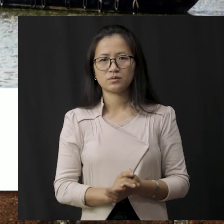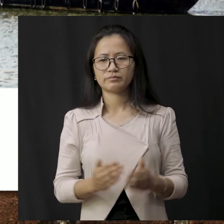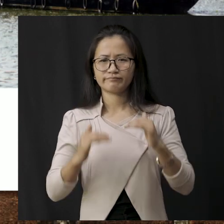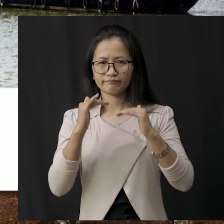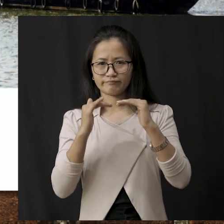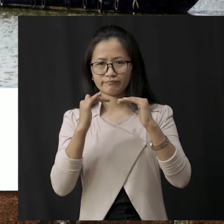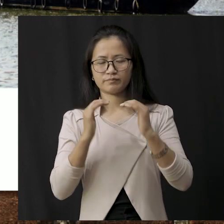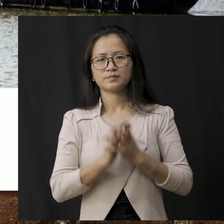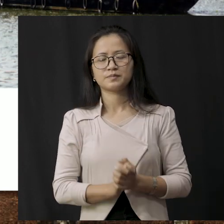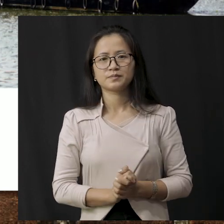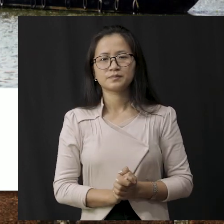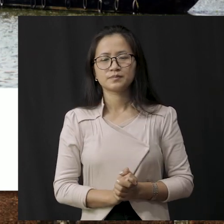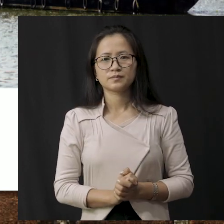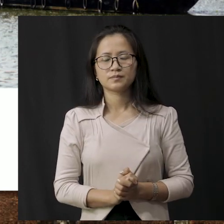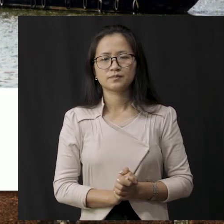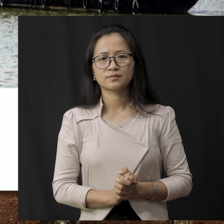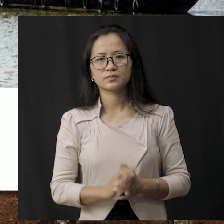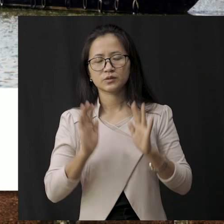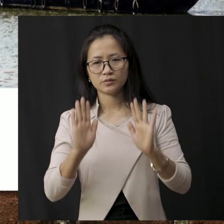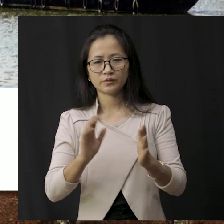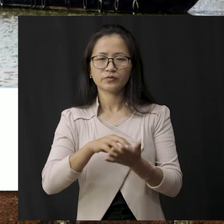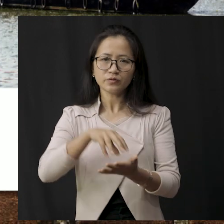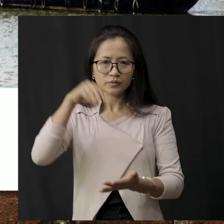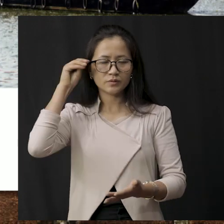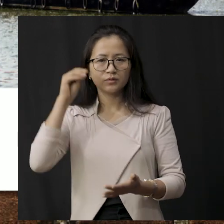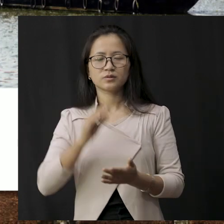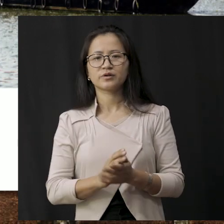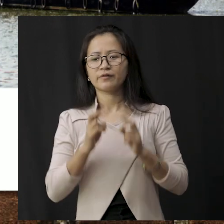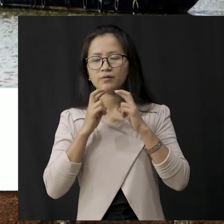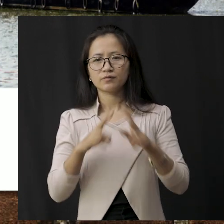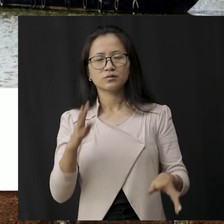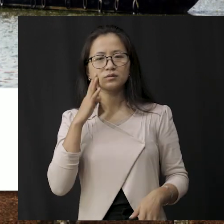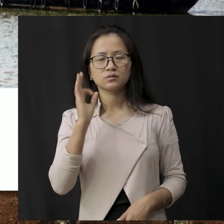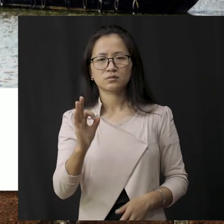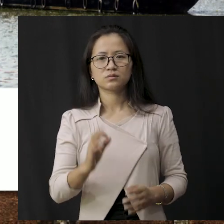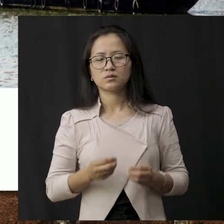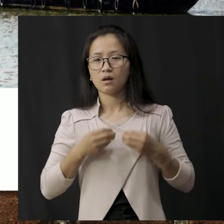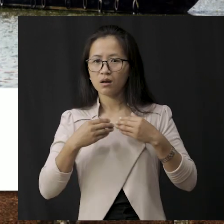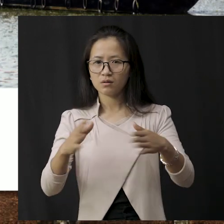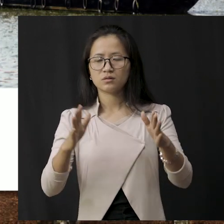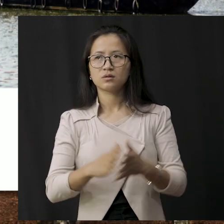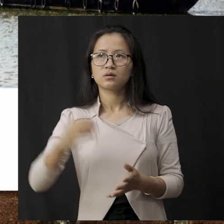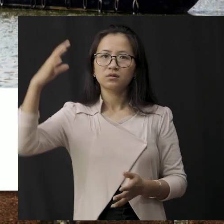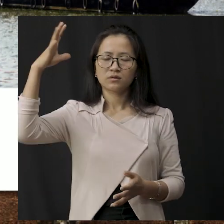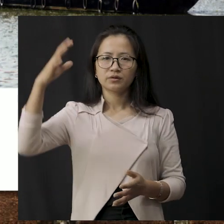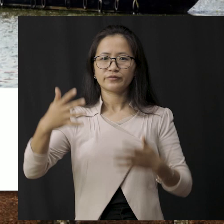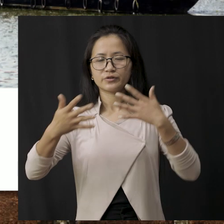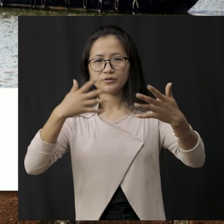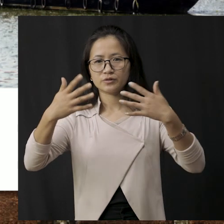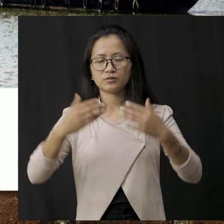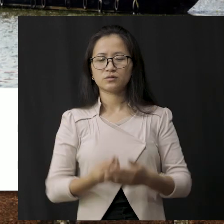equally, right? And we have learned that it is very important to allow sunlight and fresh